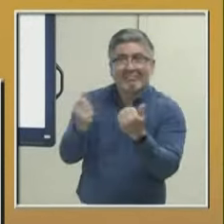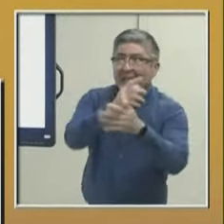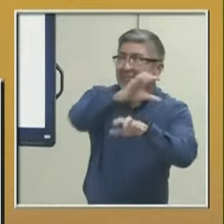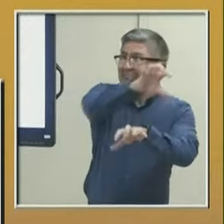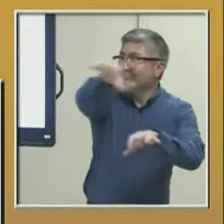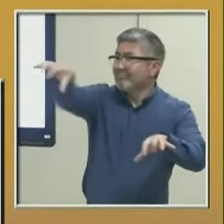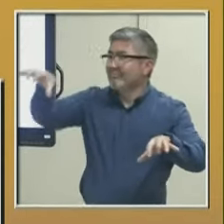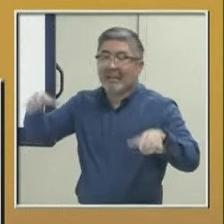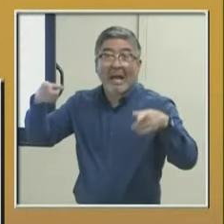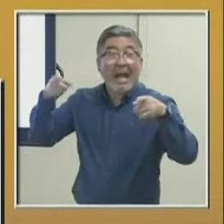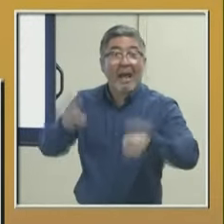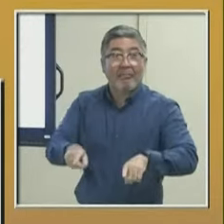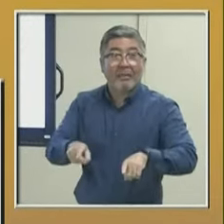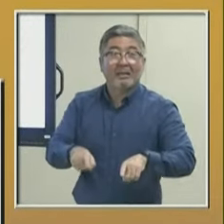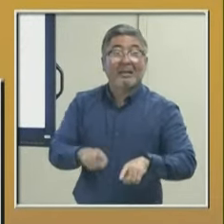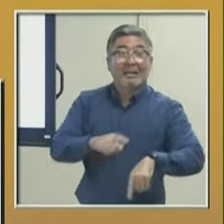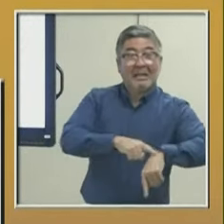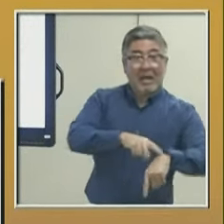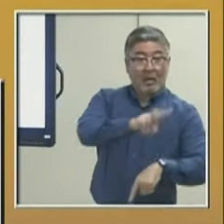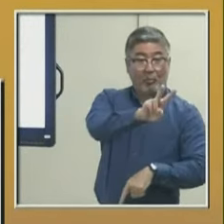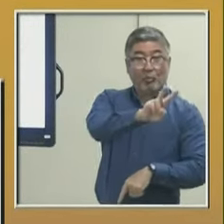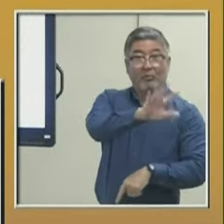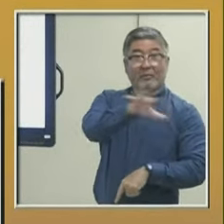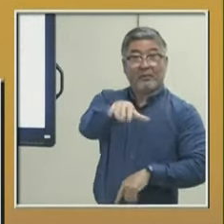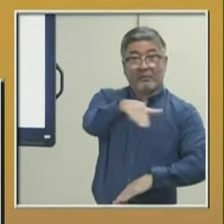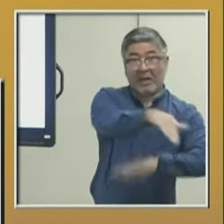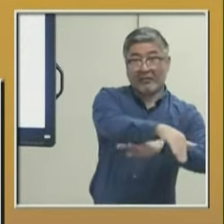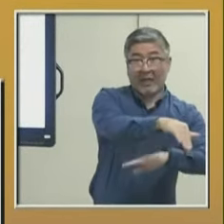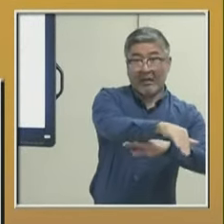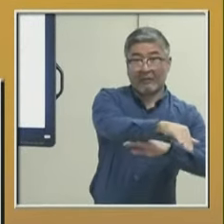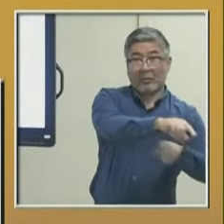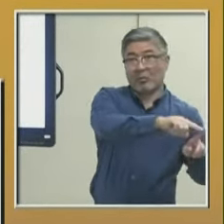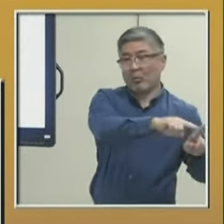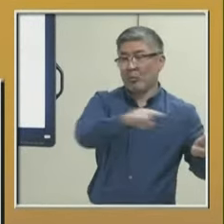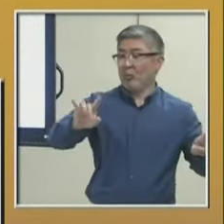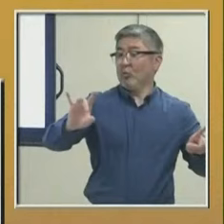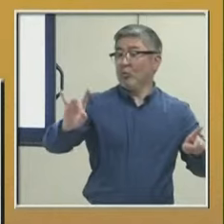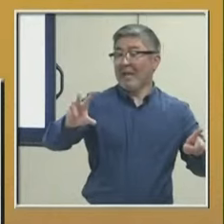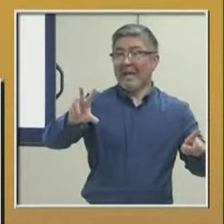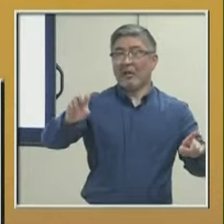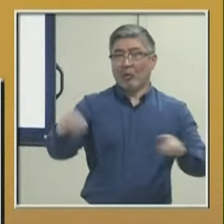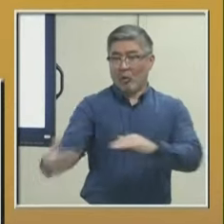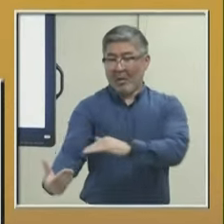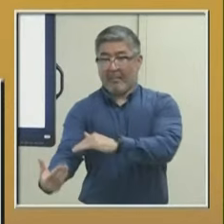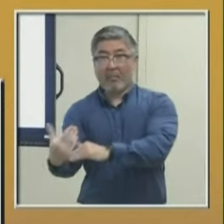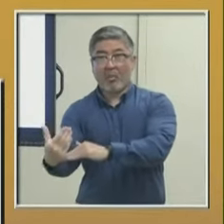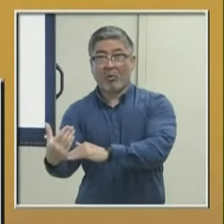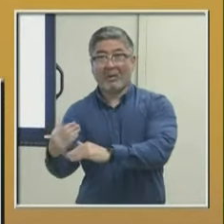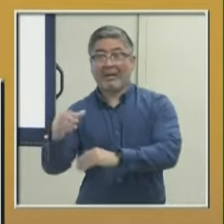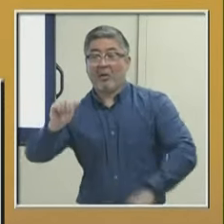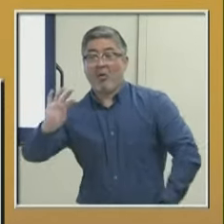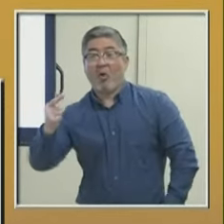time period from 2:55 p.m. through 8:30 a.m. on the 9th.